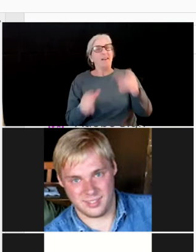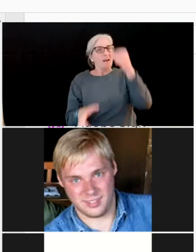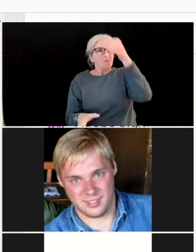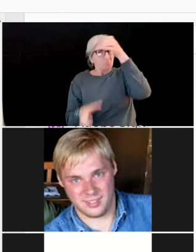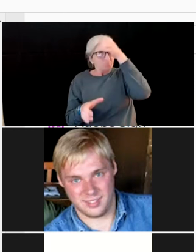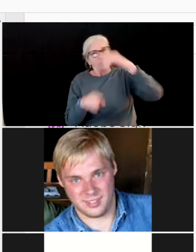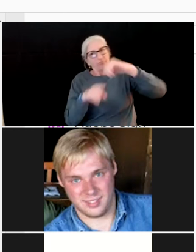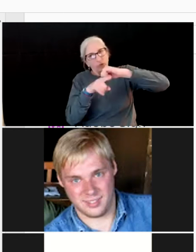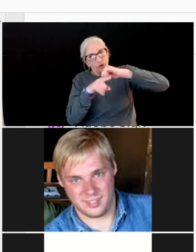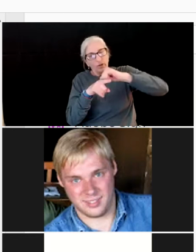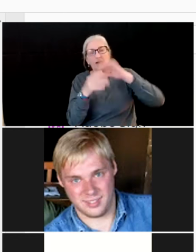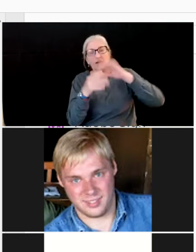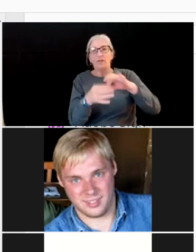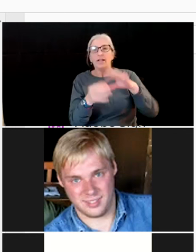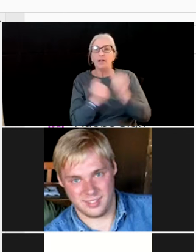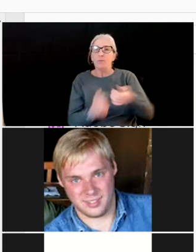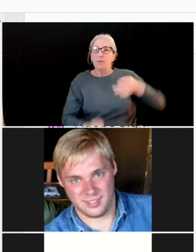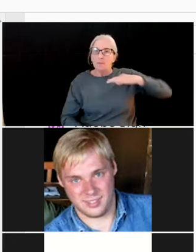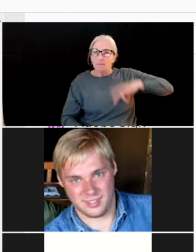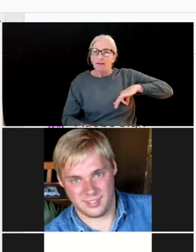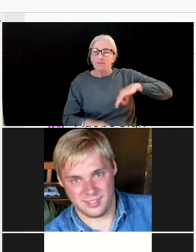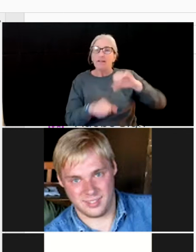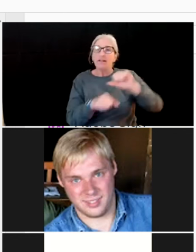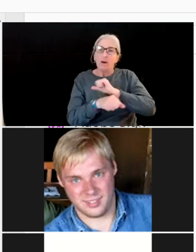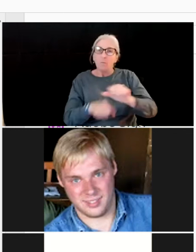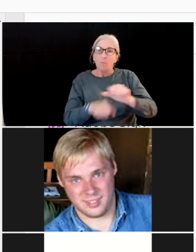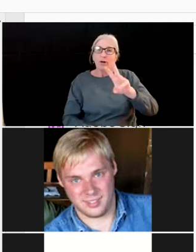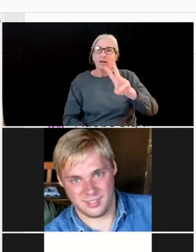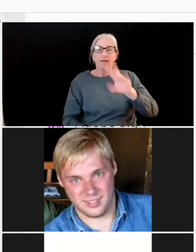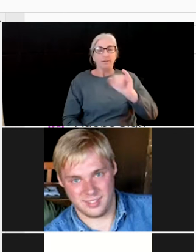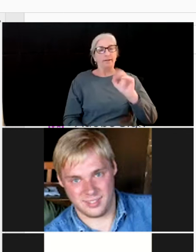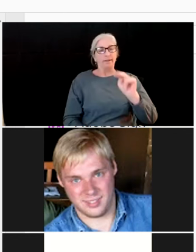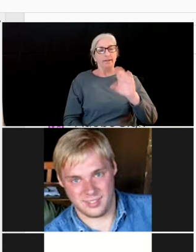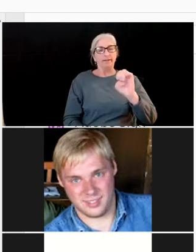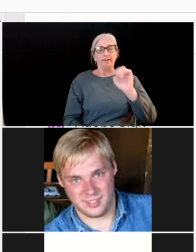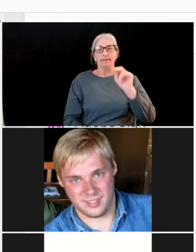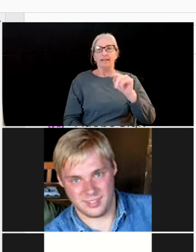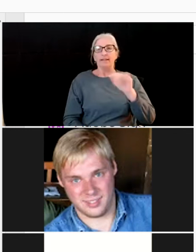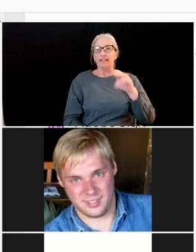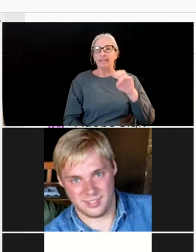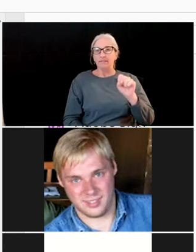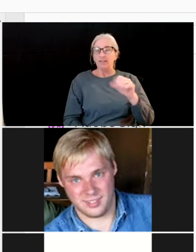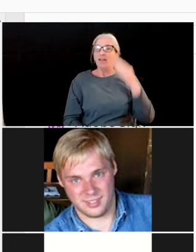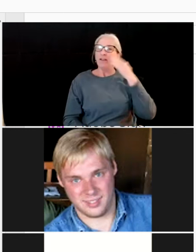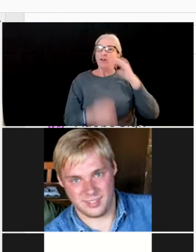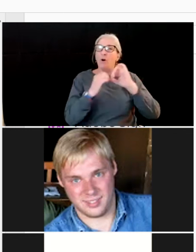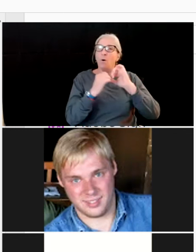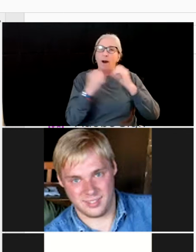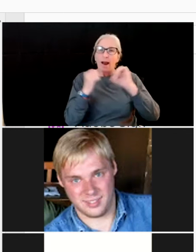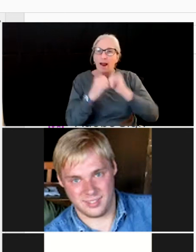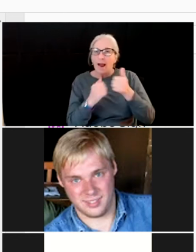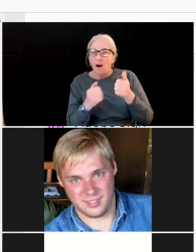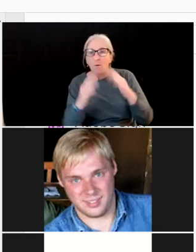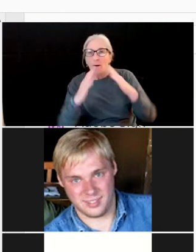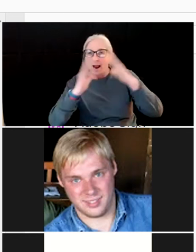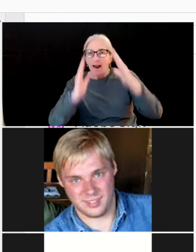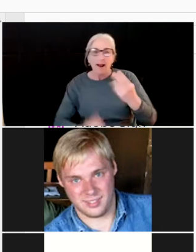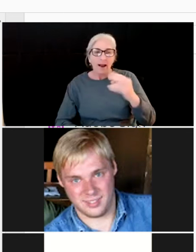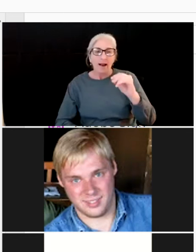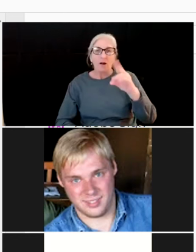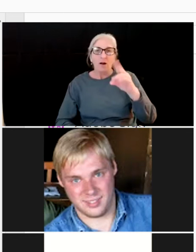in how Social Security looks at income for the two programs. They can advise people on, you know, how work is going to impact those